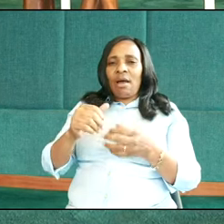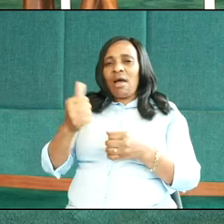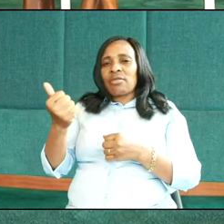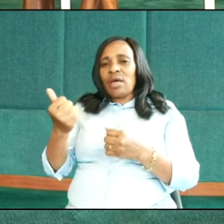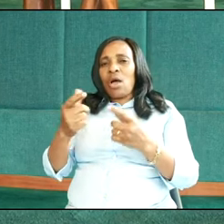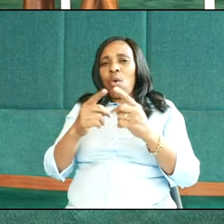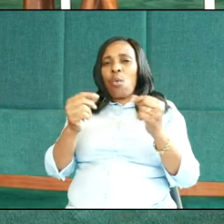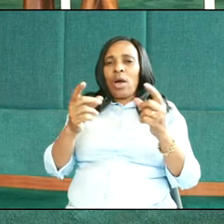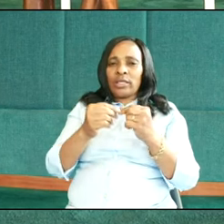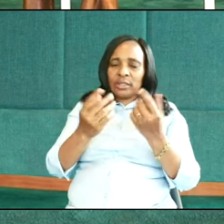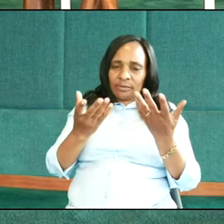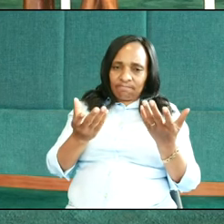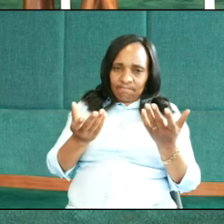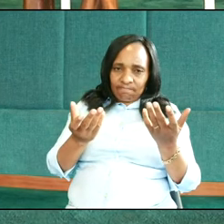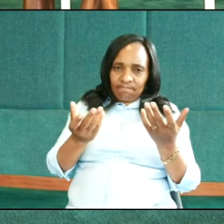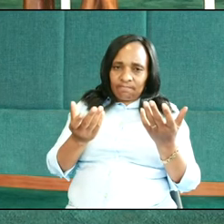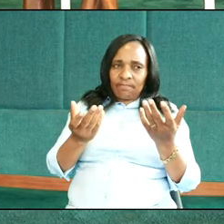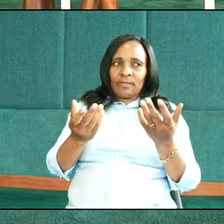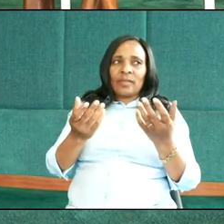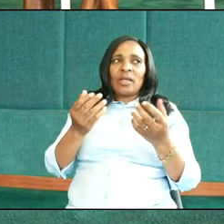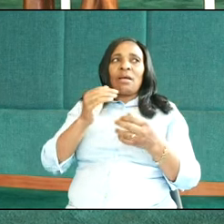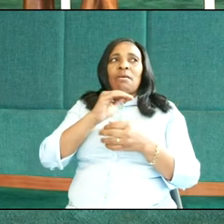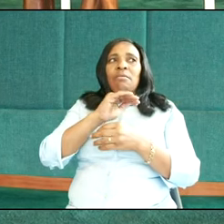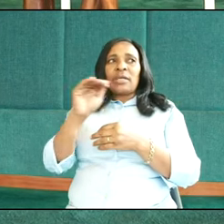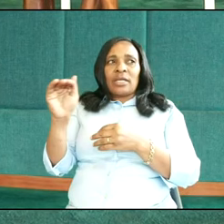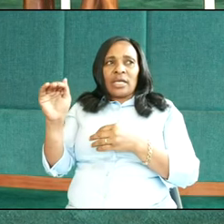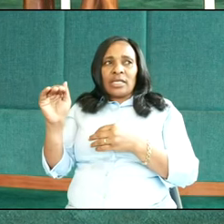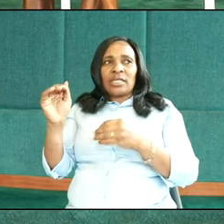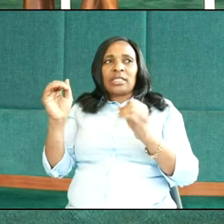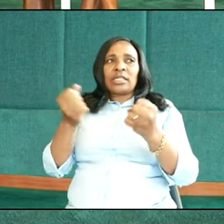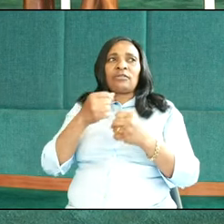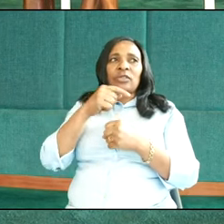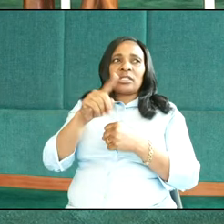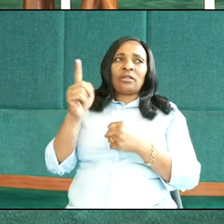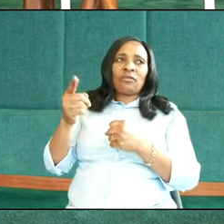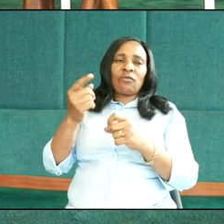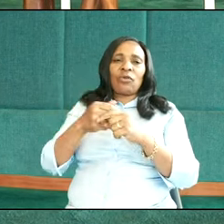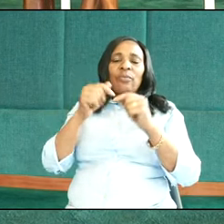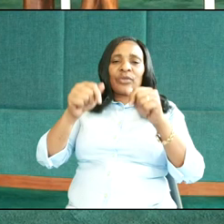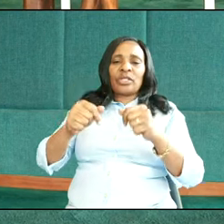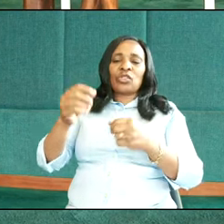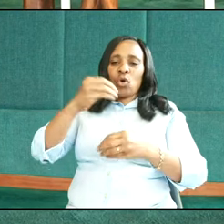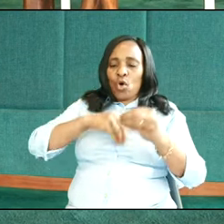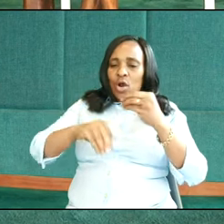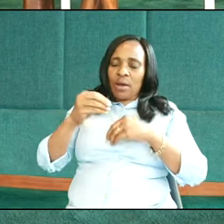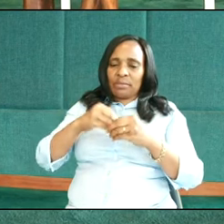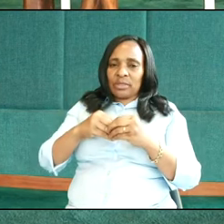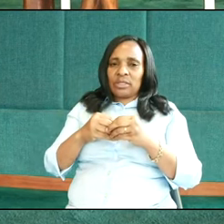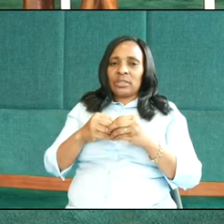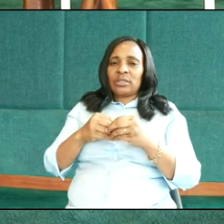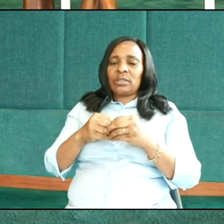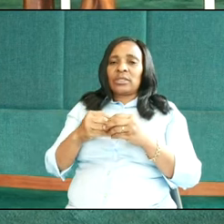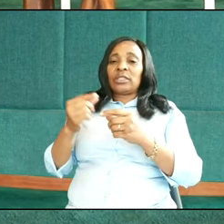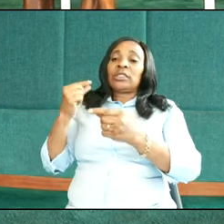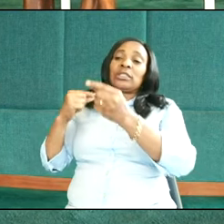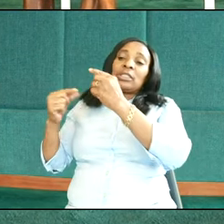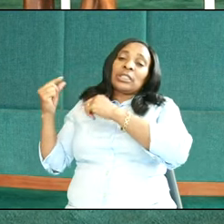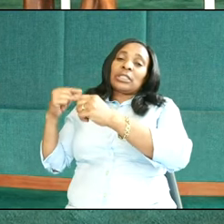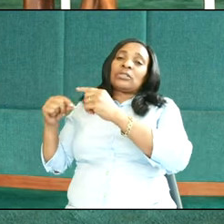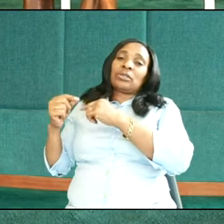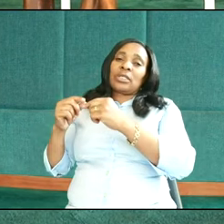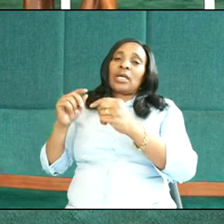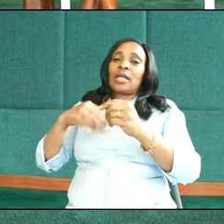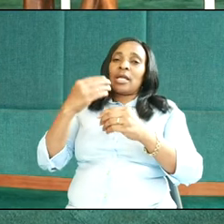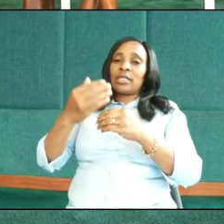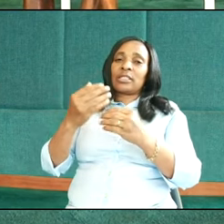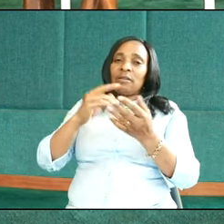with many other words, he warned them, and he pleaded with them, save yourselves from this corrupt generation. Mm-hmm. Next mm-hmm. verse comes from